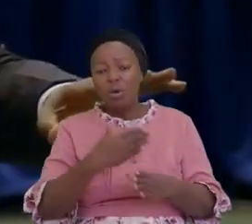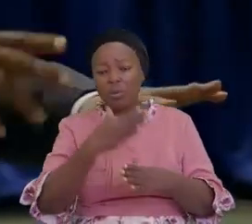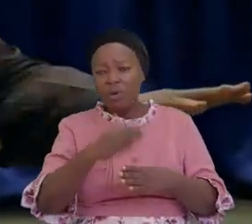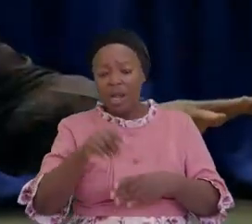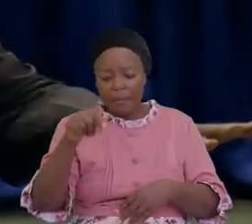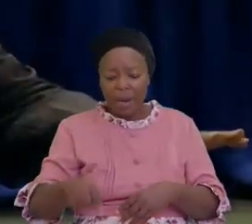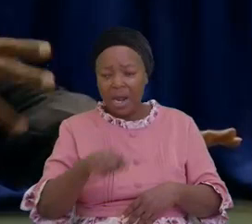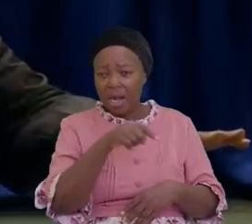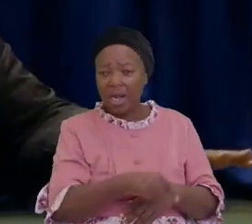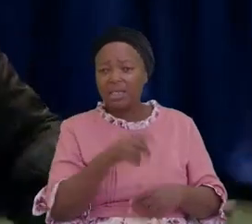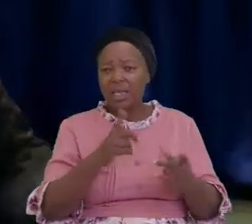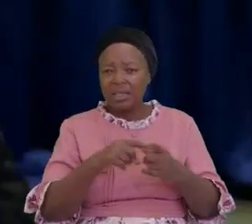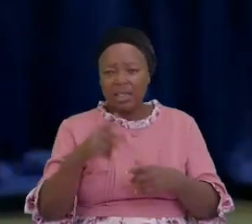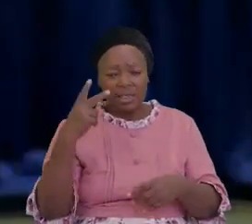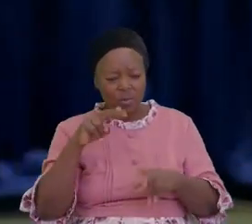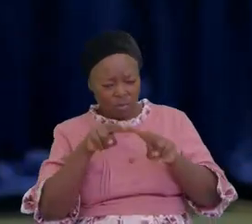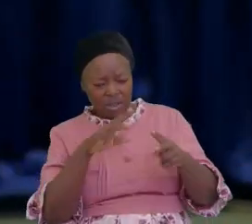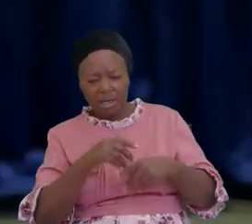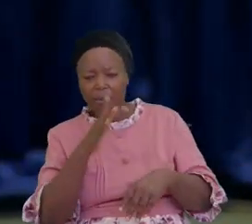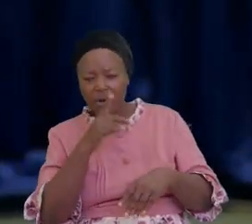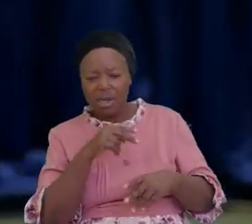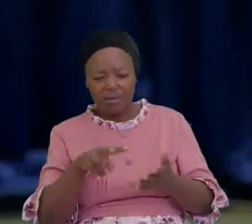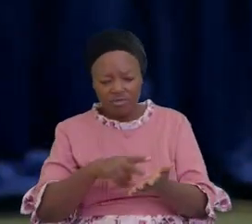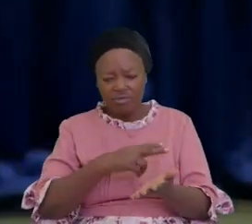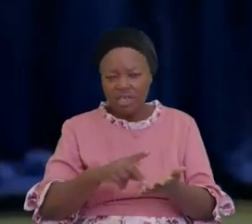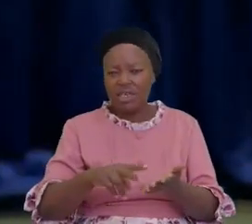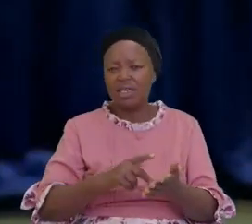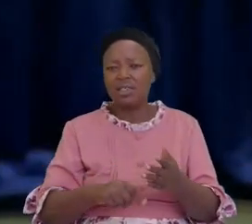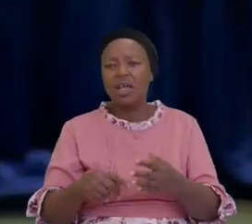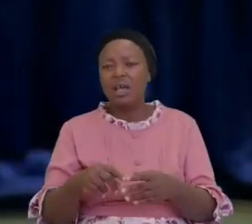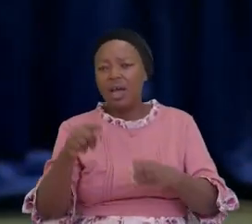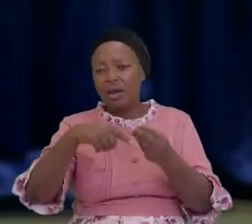mother dance around the pot.